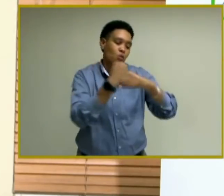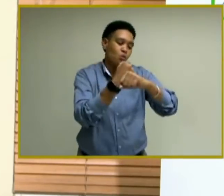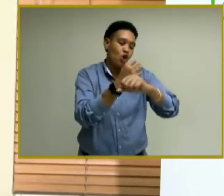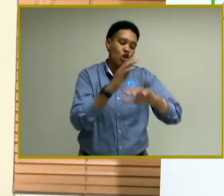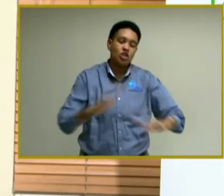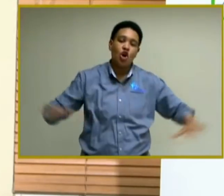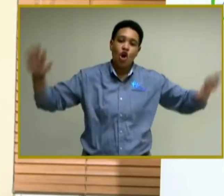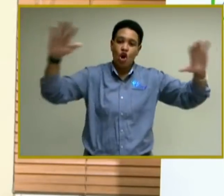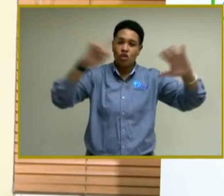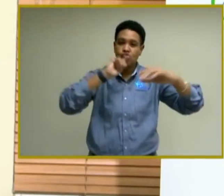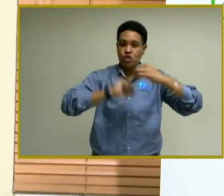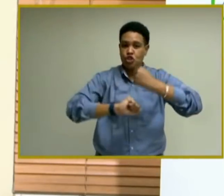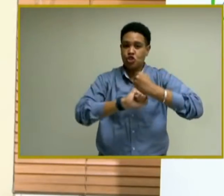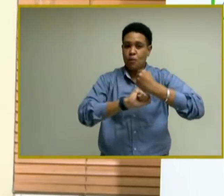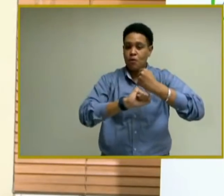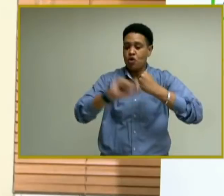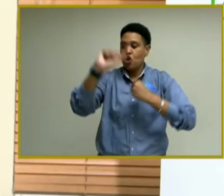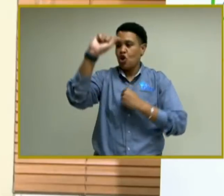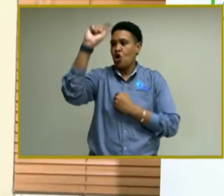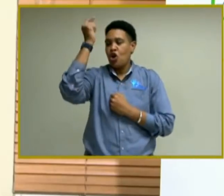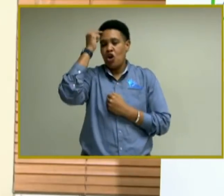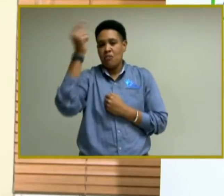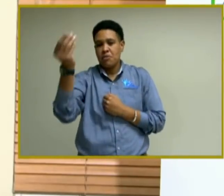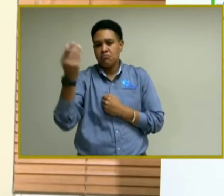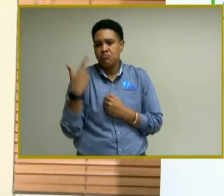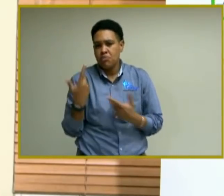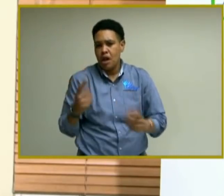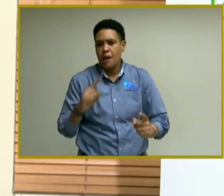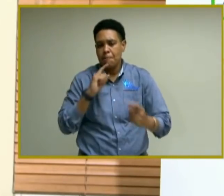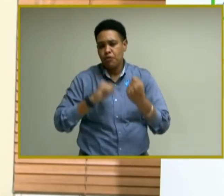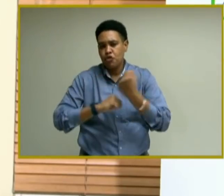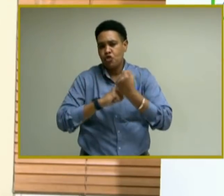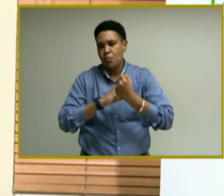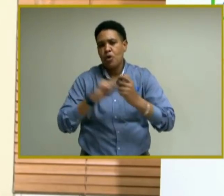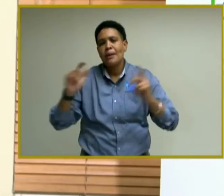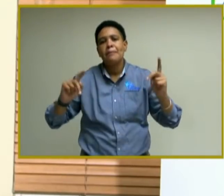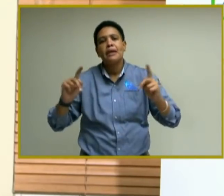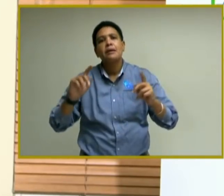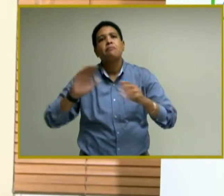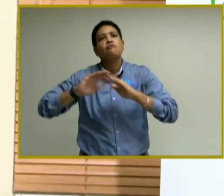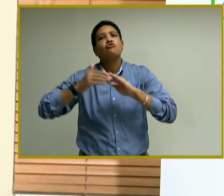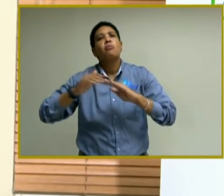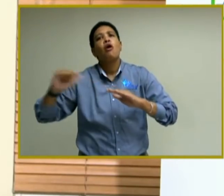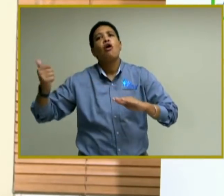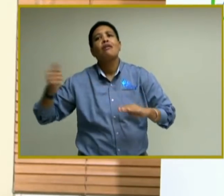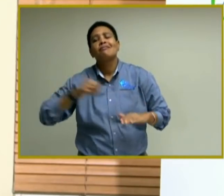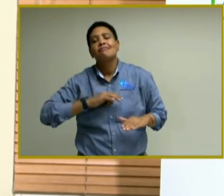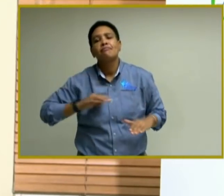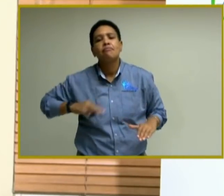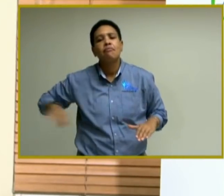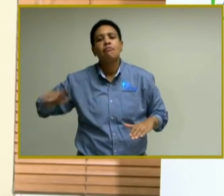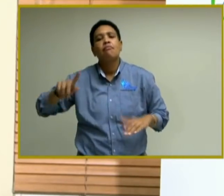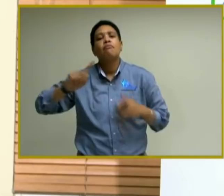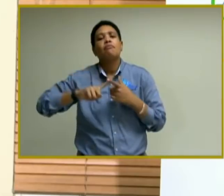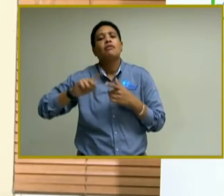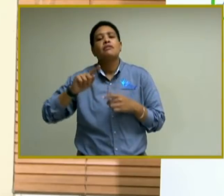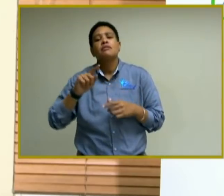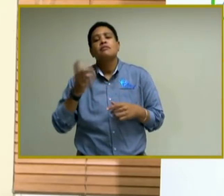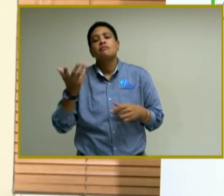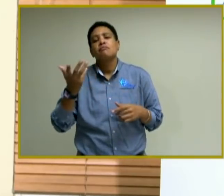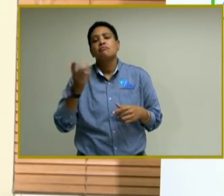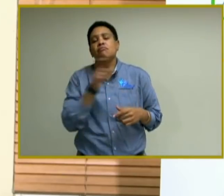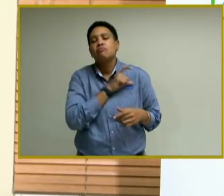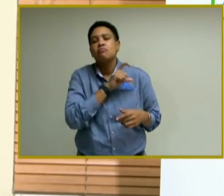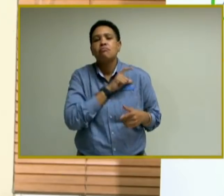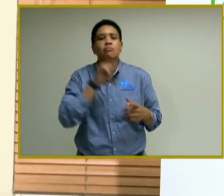the support that the government has given, to the support that the people of Jamaica, other frontline workers, the constabulary, the